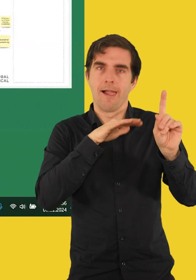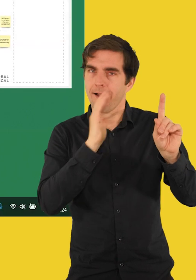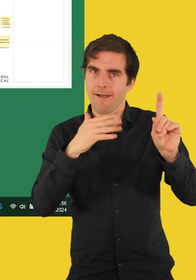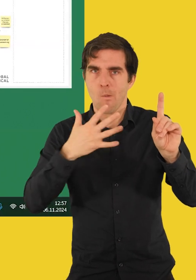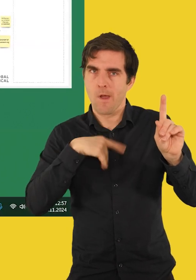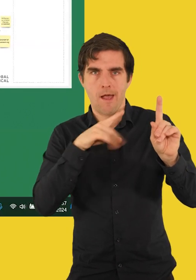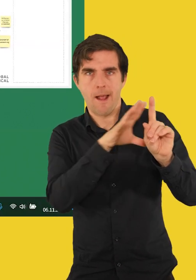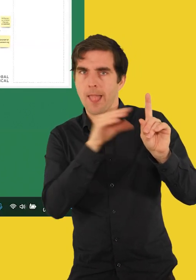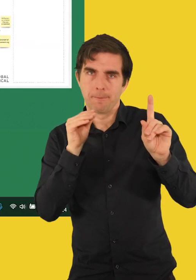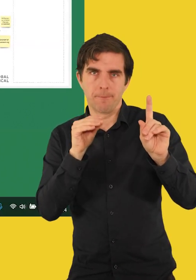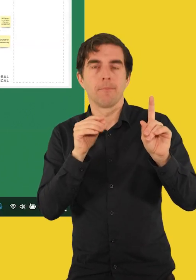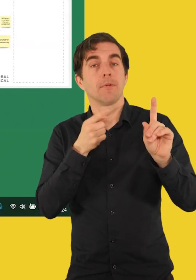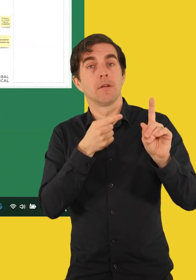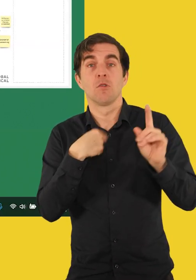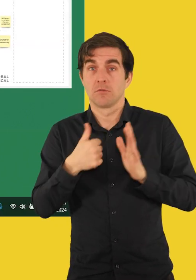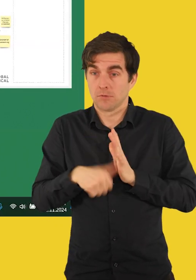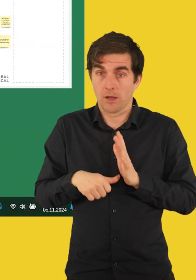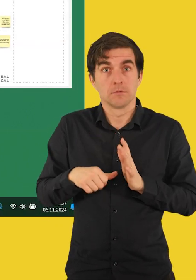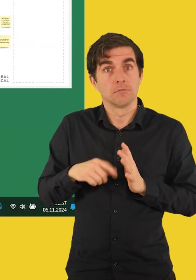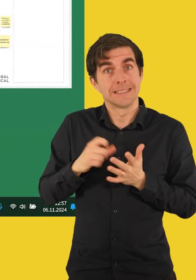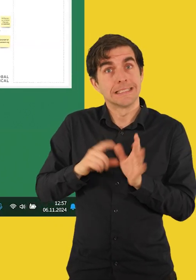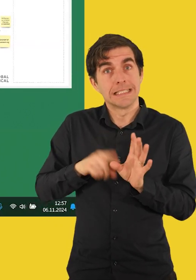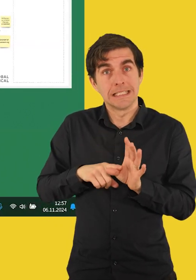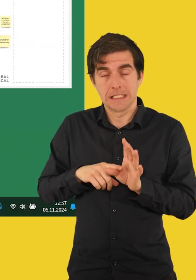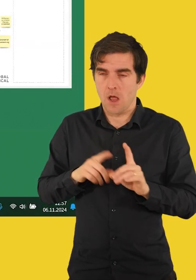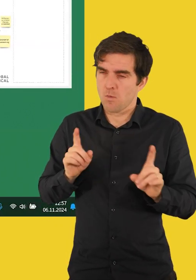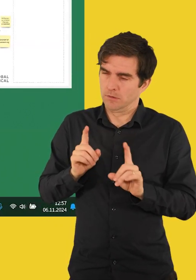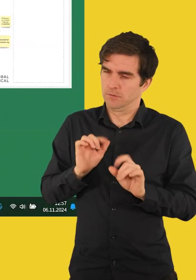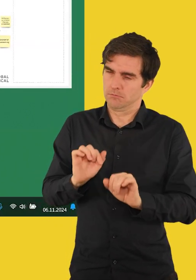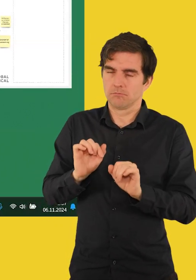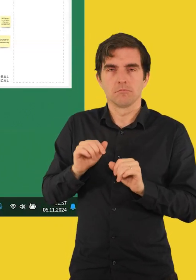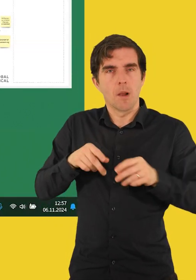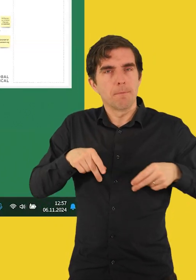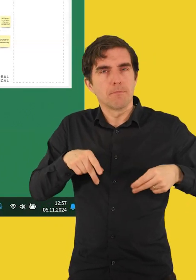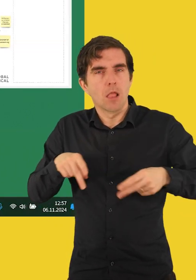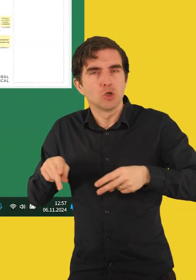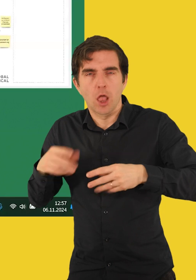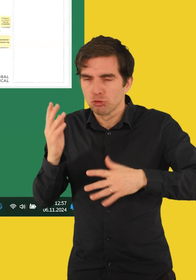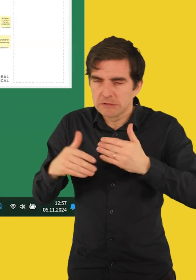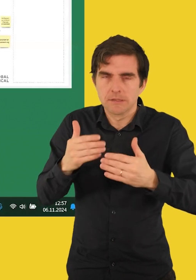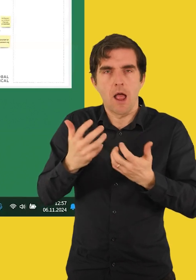And we started with the city portrait methodology and tried to